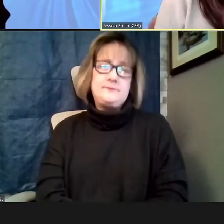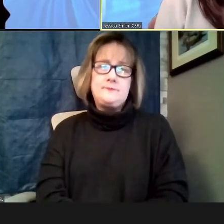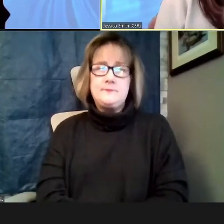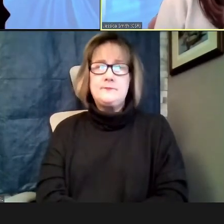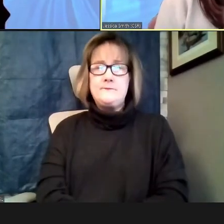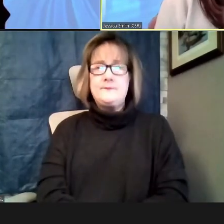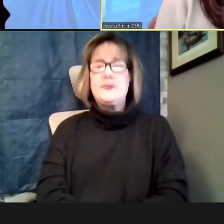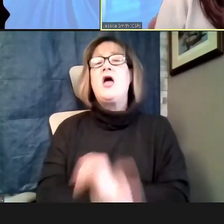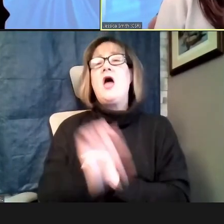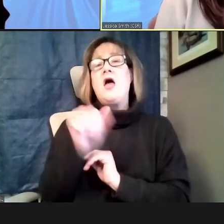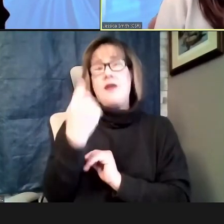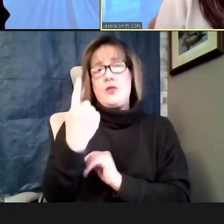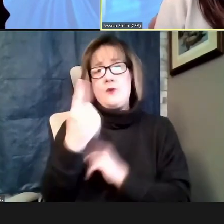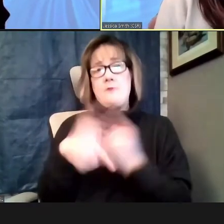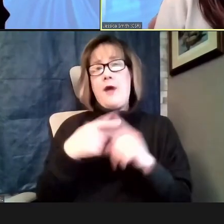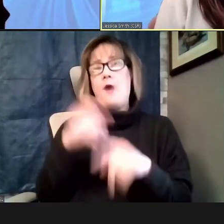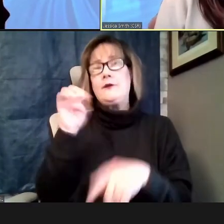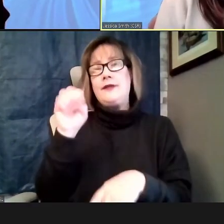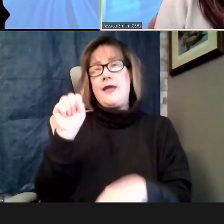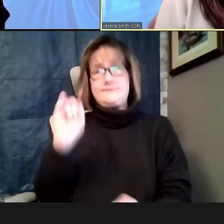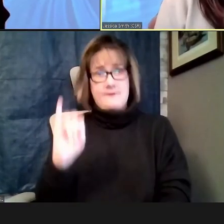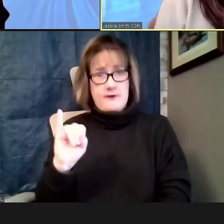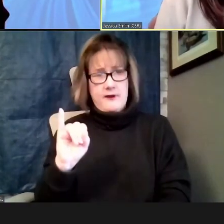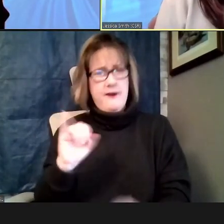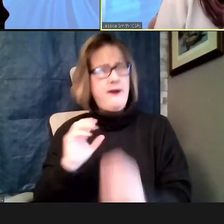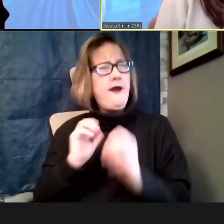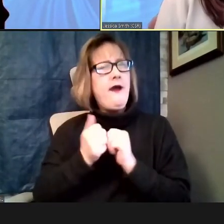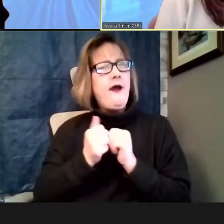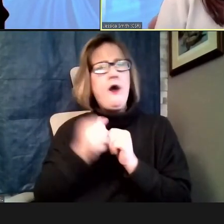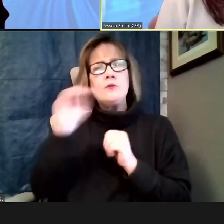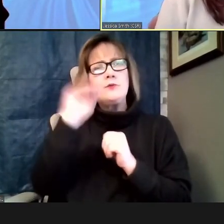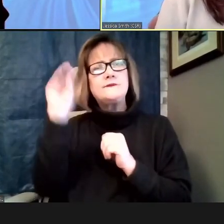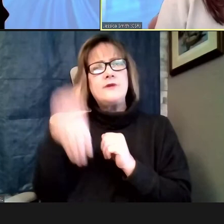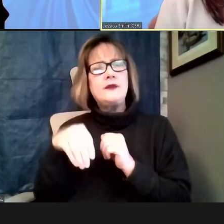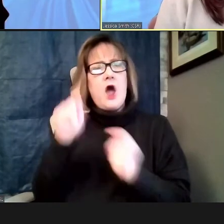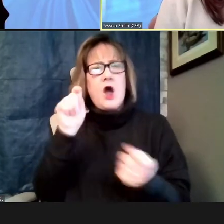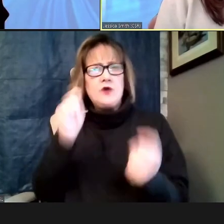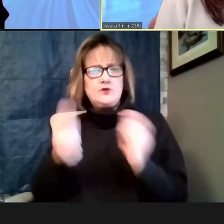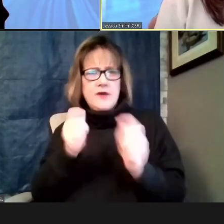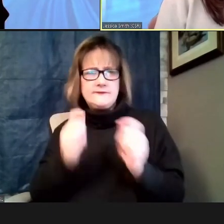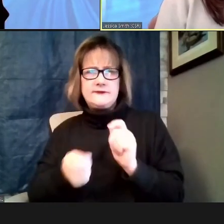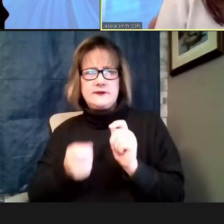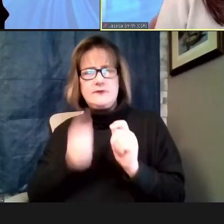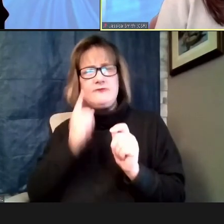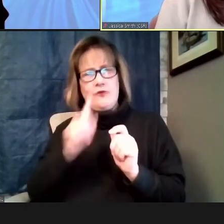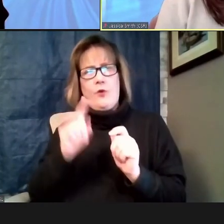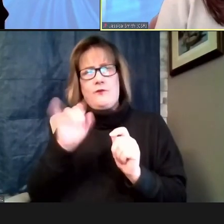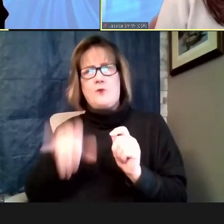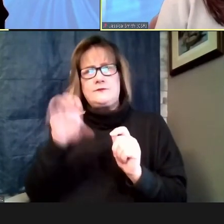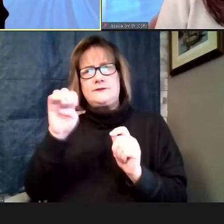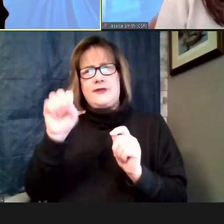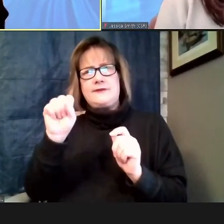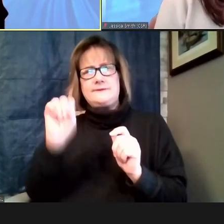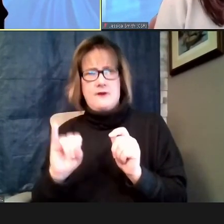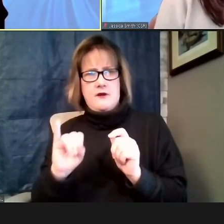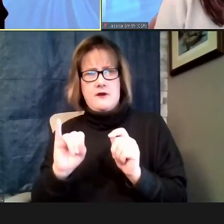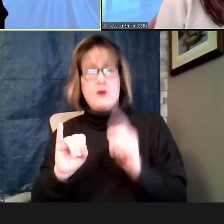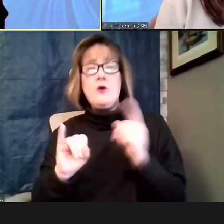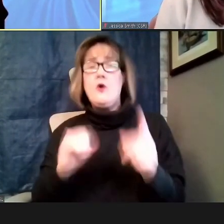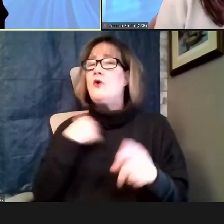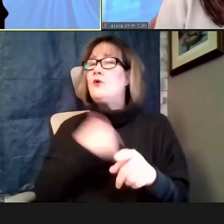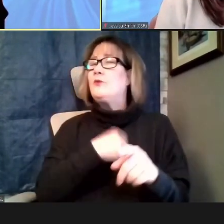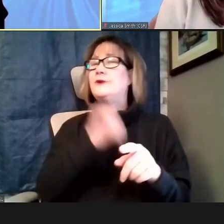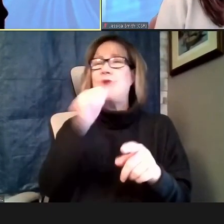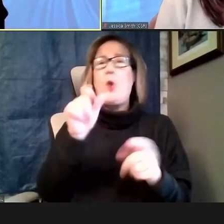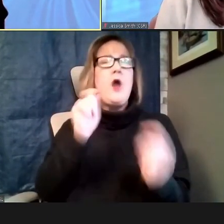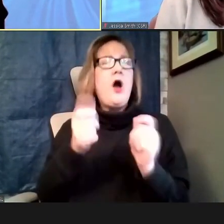Here's another one about ESIs. How are the percentiles adjusted for ESIs? So we don't adjust